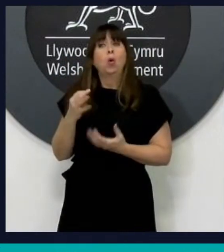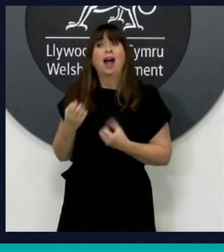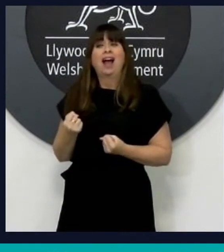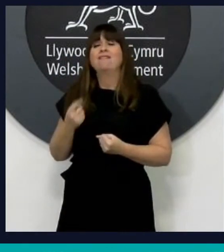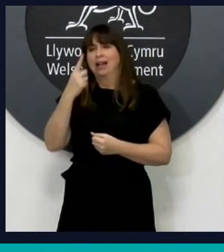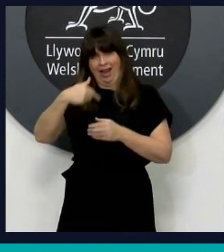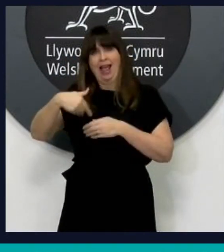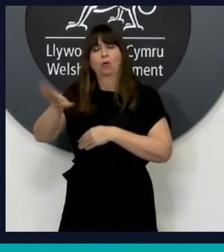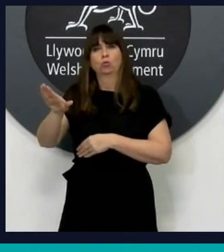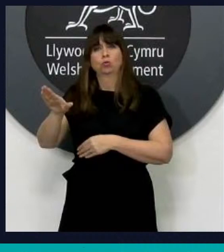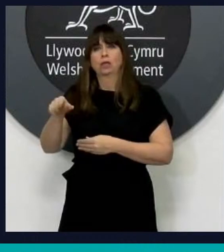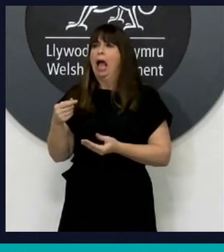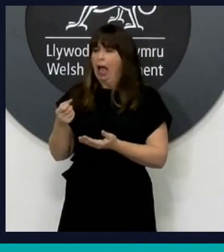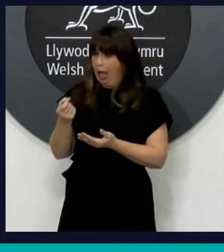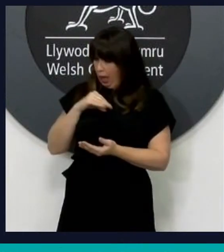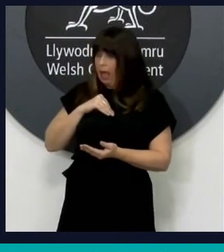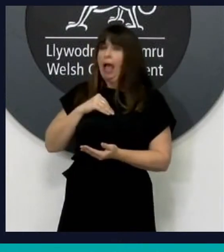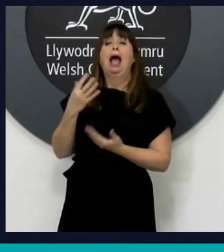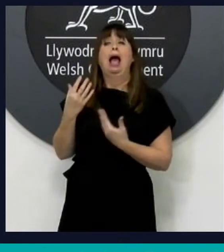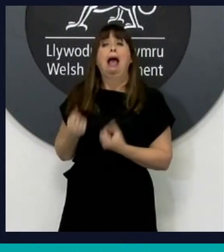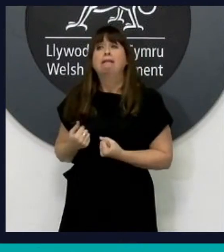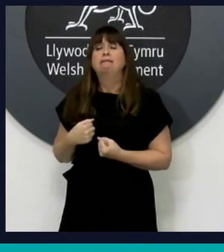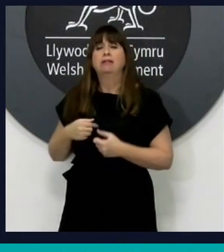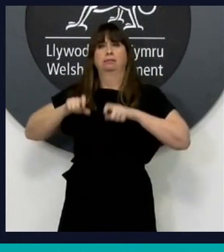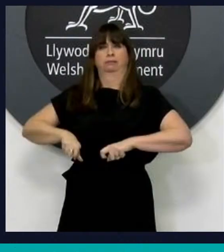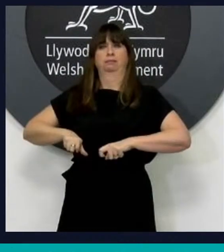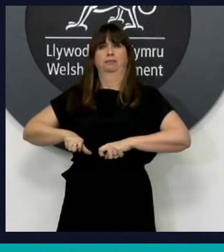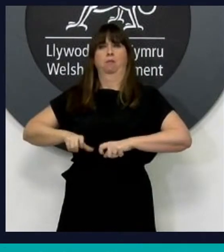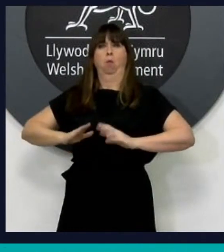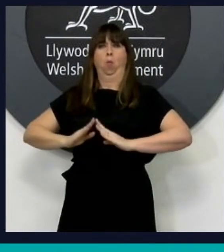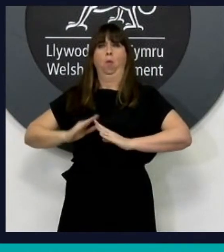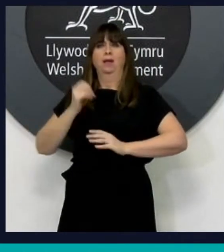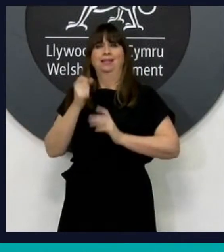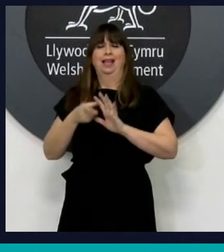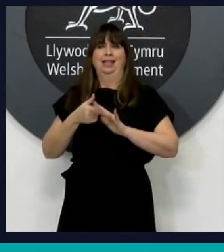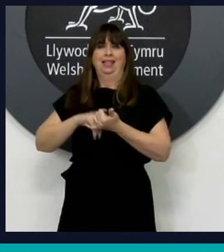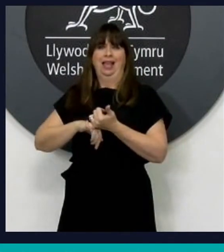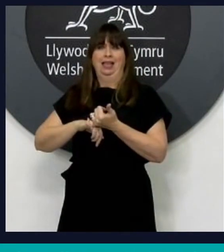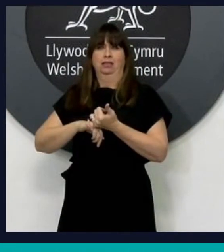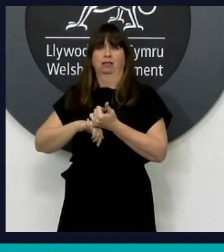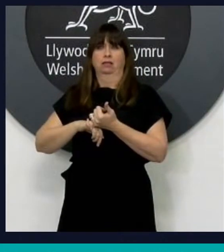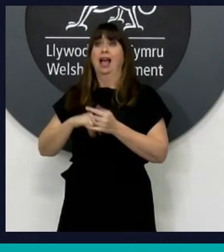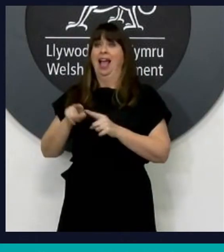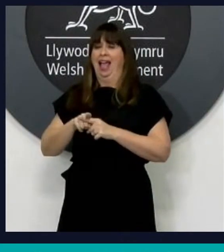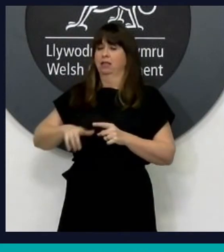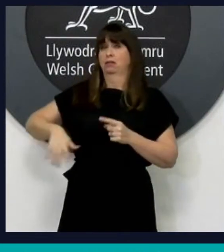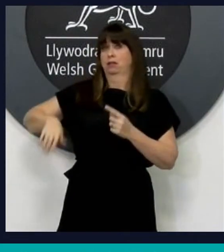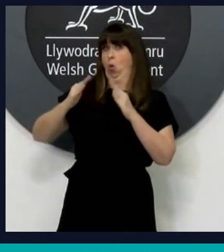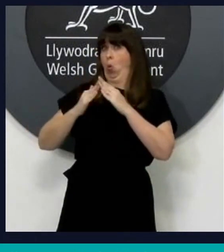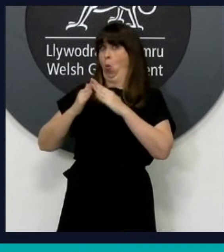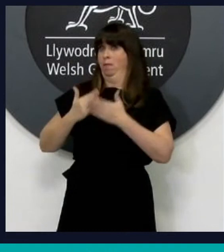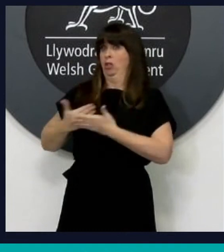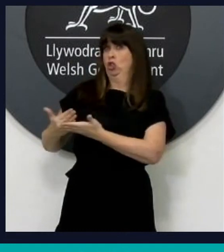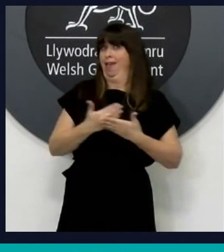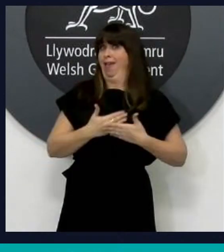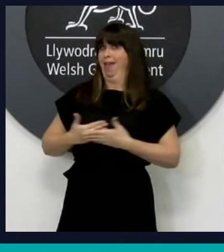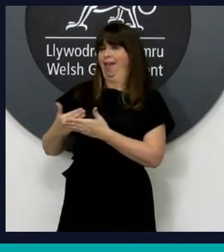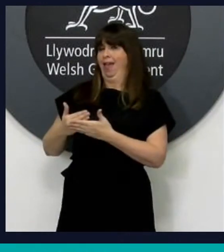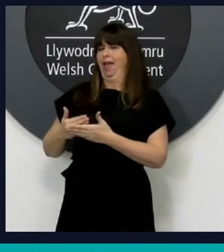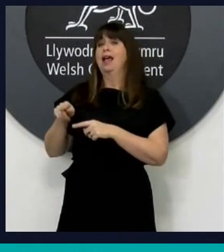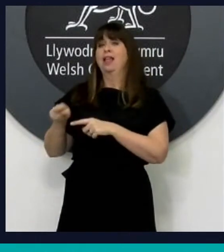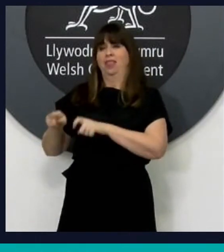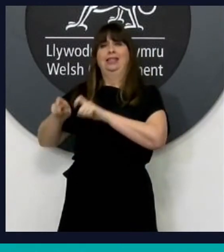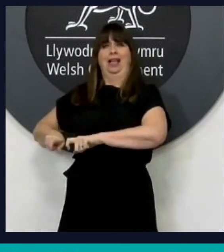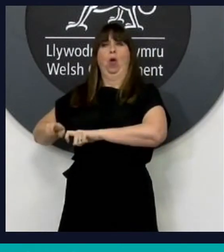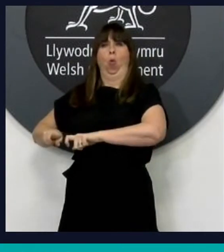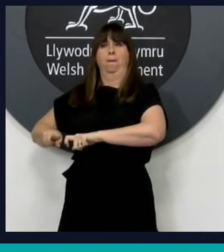test is positive, they'll need to isolate for 10 days, and people they live with will also need to self-isolate